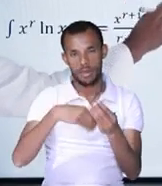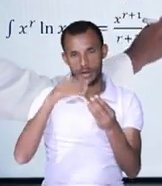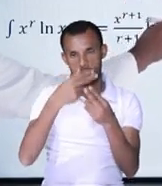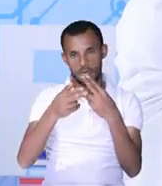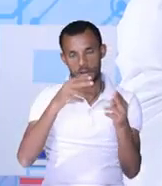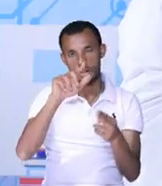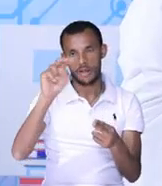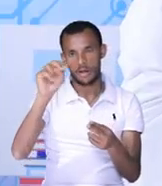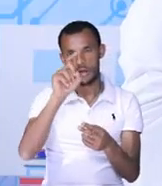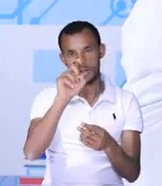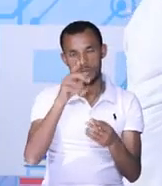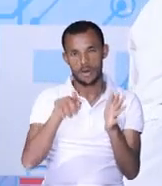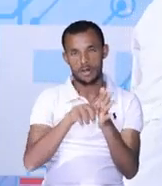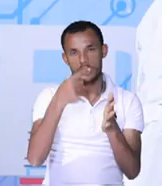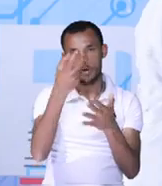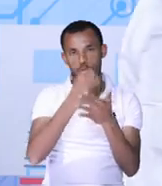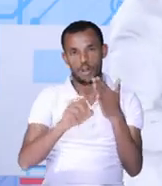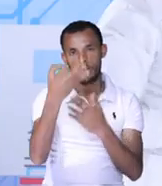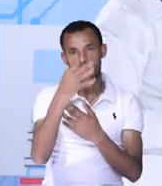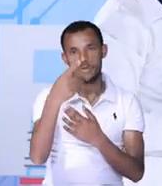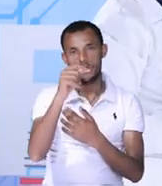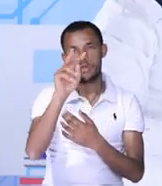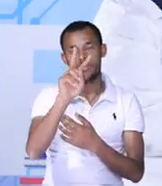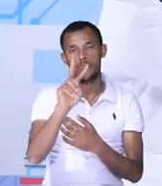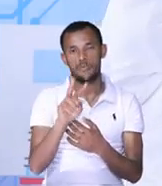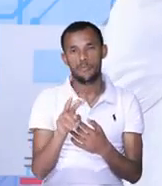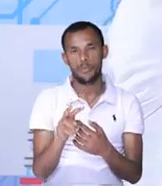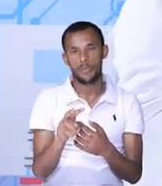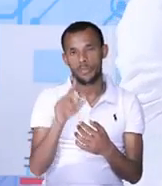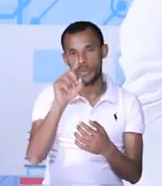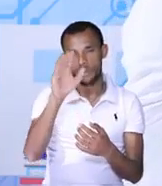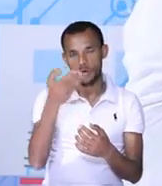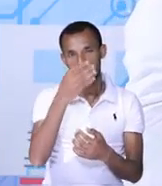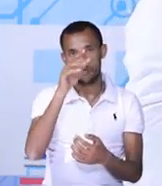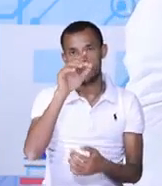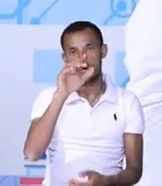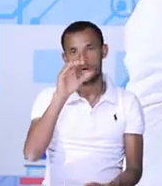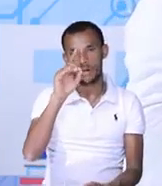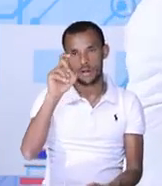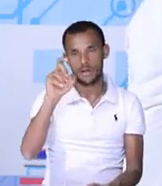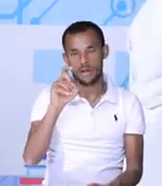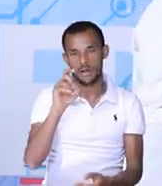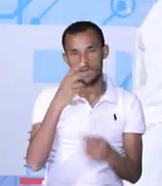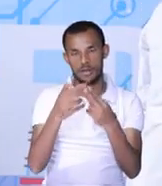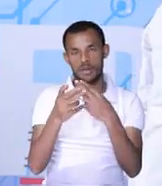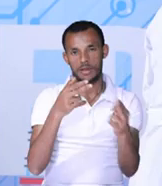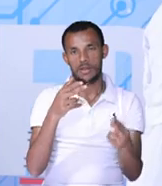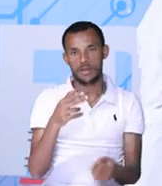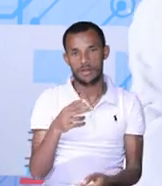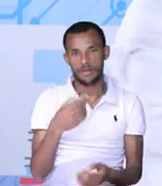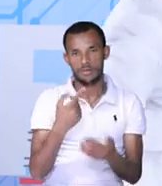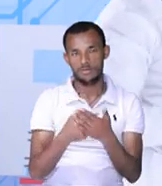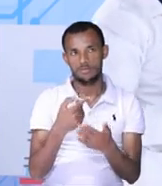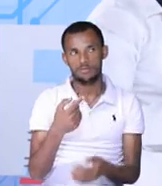x minus the product of the two functions. It is 1 over x times this